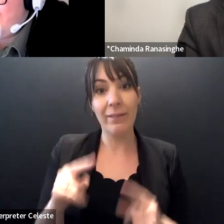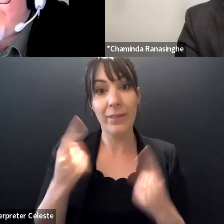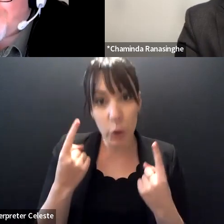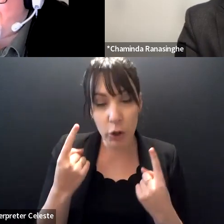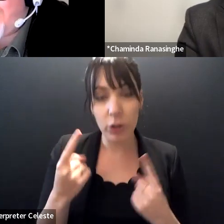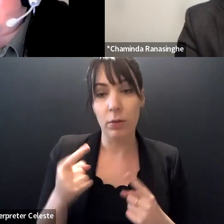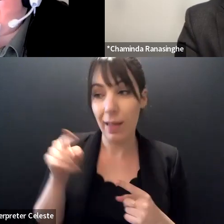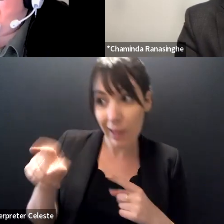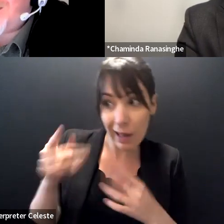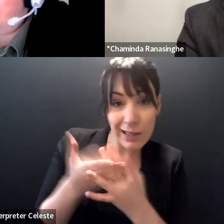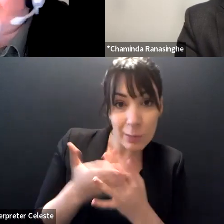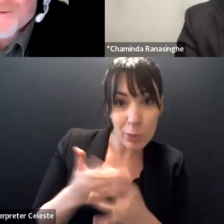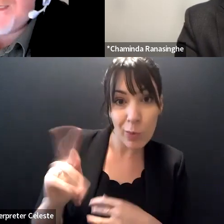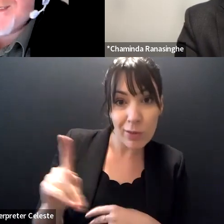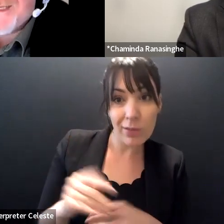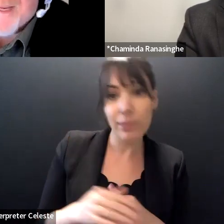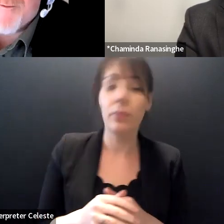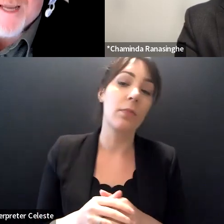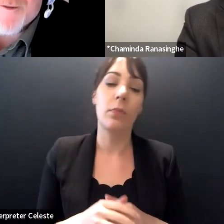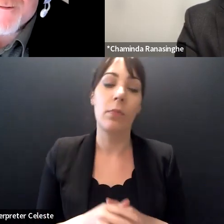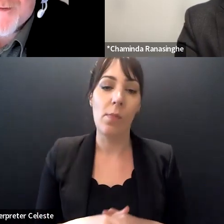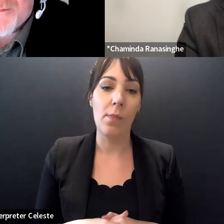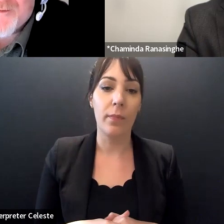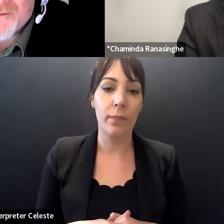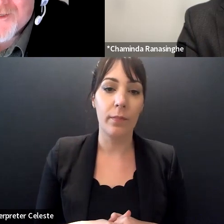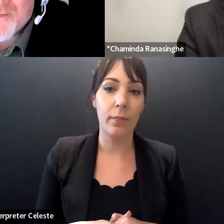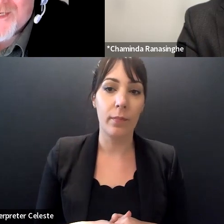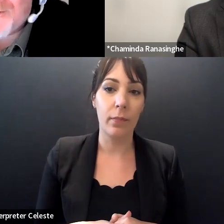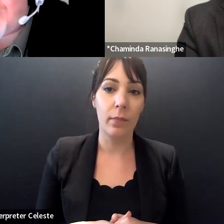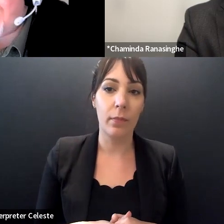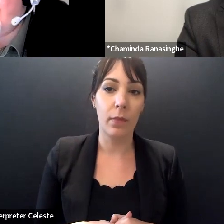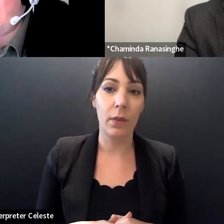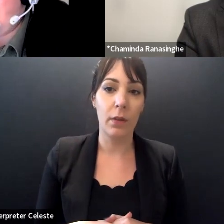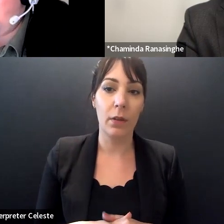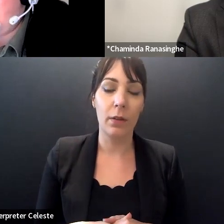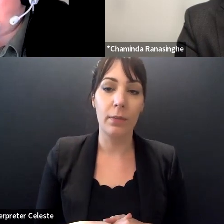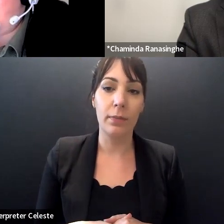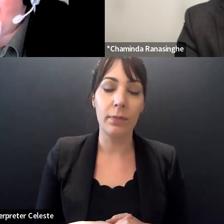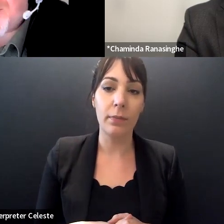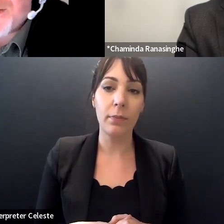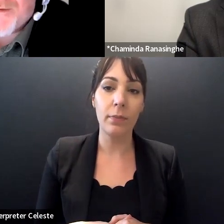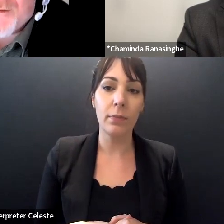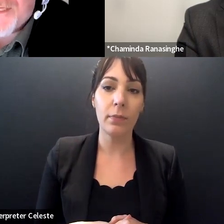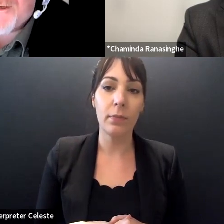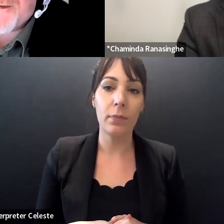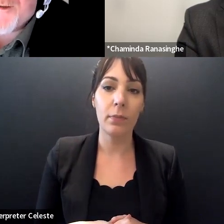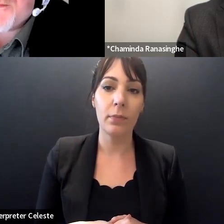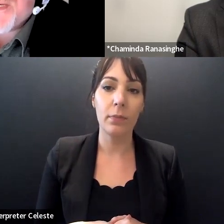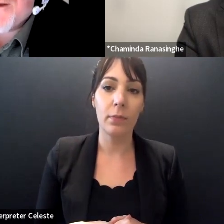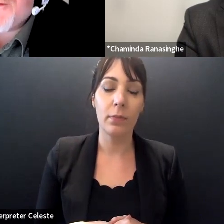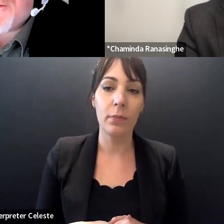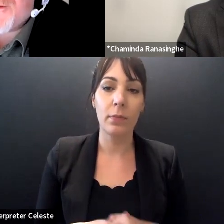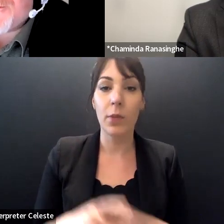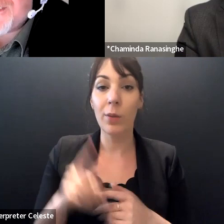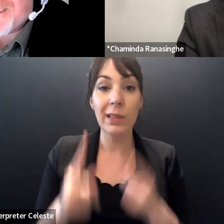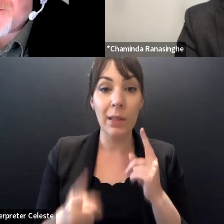had students that have jumped in, whether that's with Mentimeter or, you know, any range of number of tools that have been used, again, where the options maybe have not been turned on, or there's